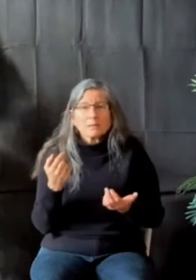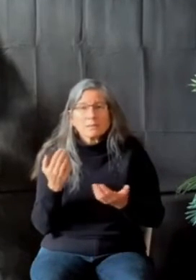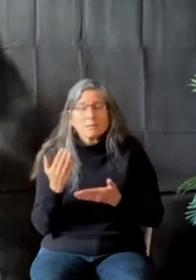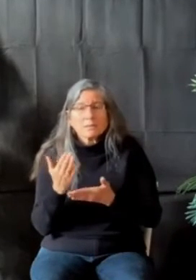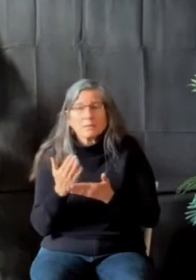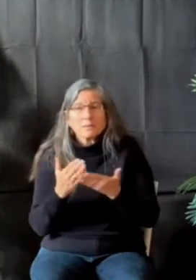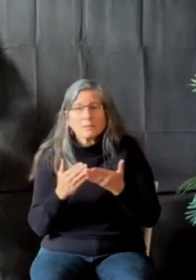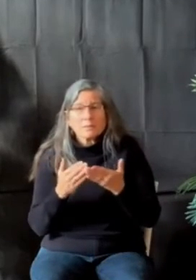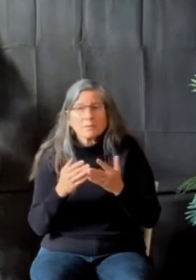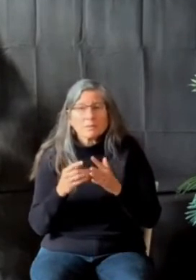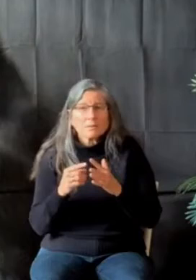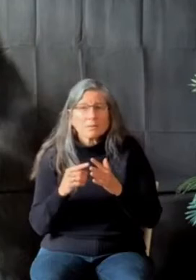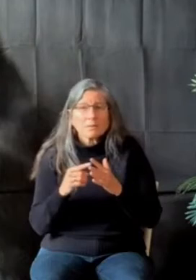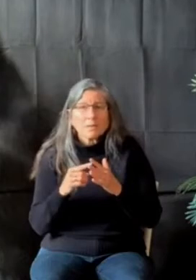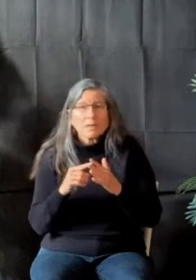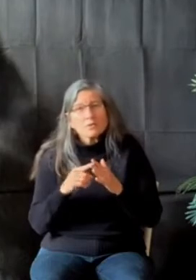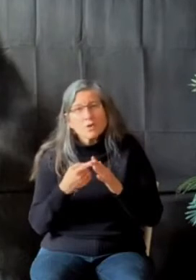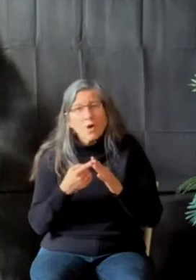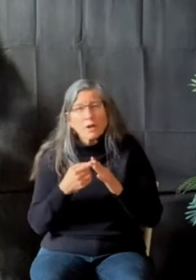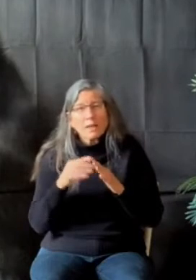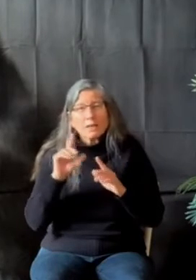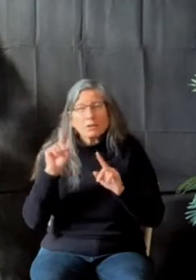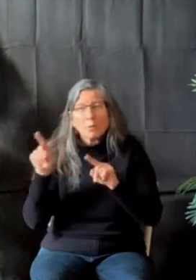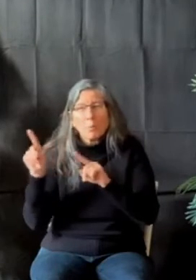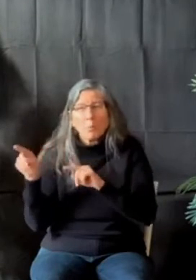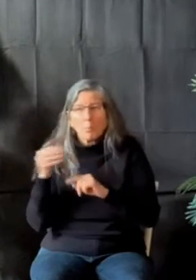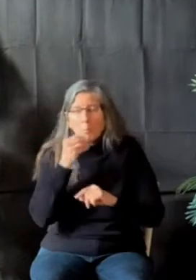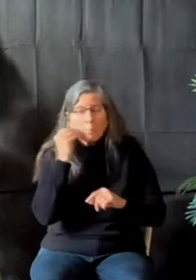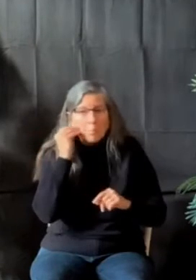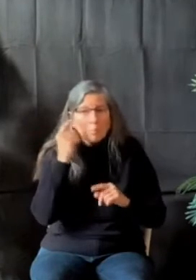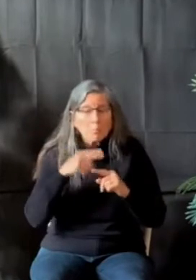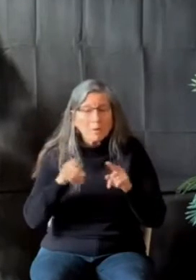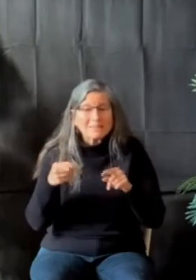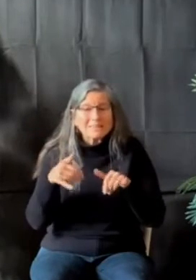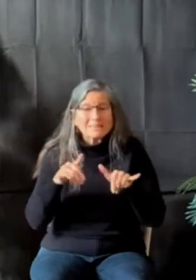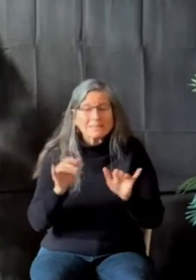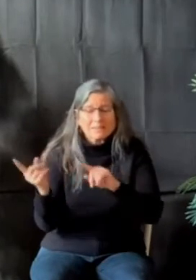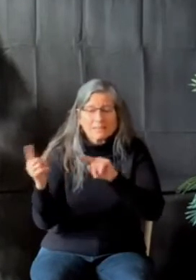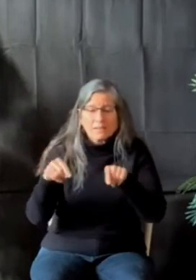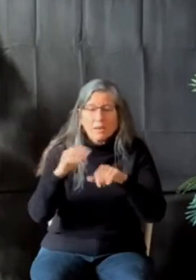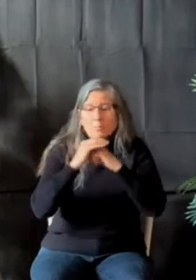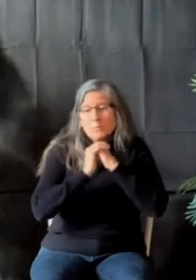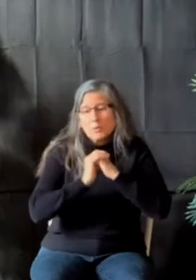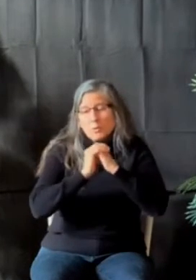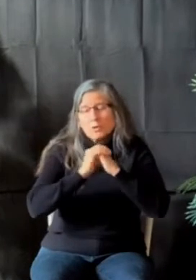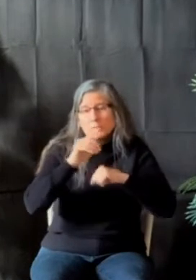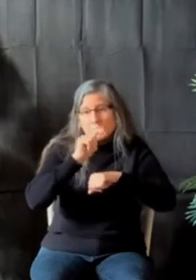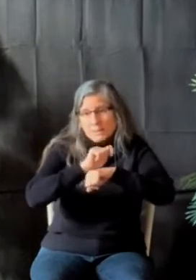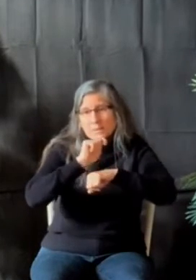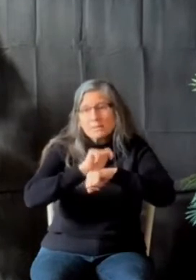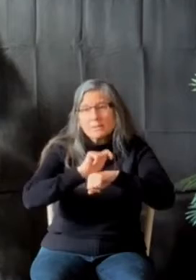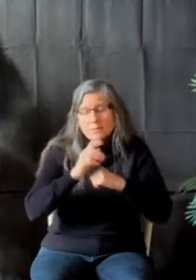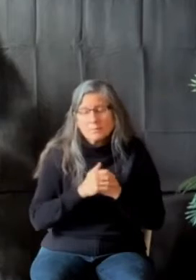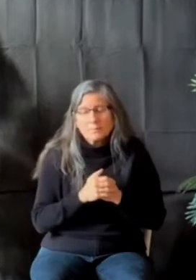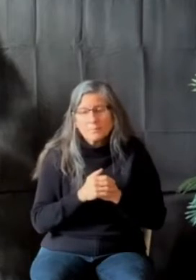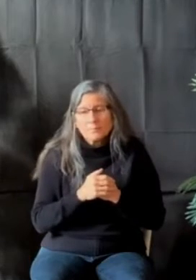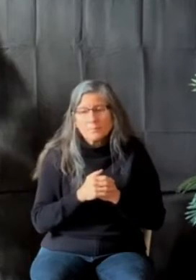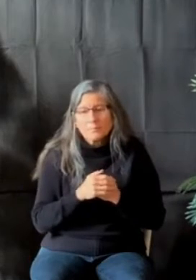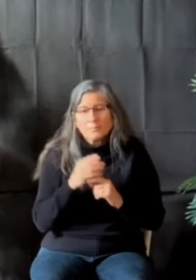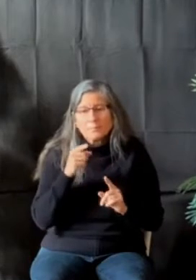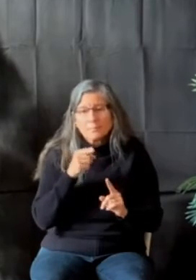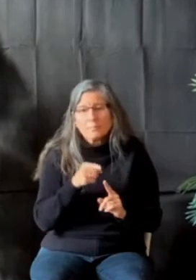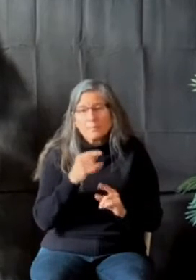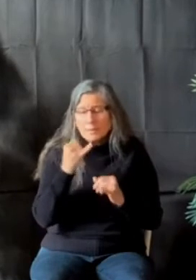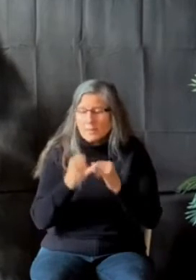the move home, but they still came and worshiped at the temple. And in the temple,